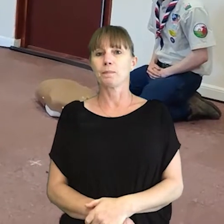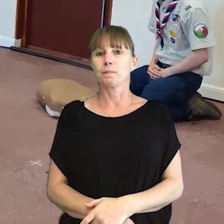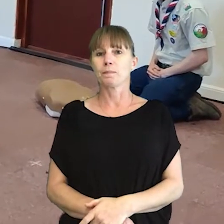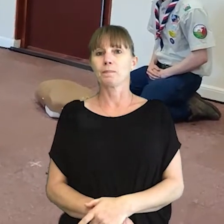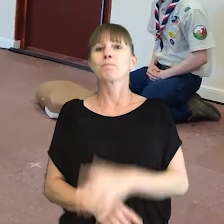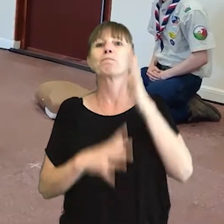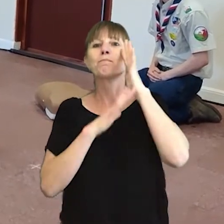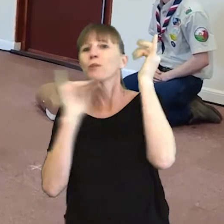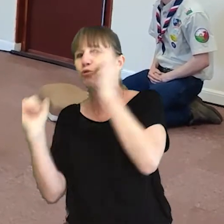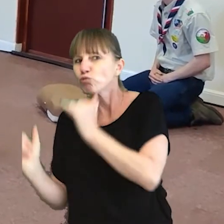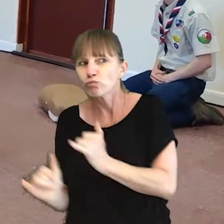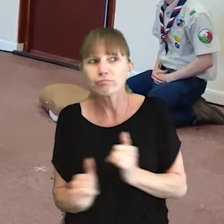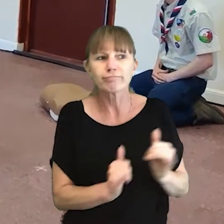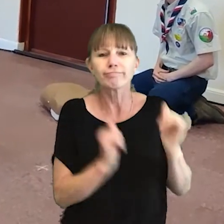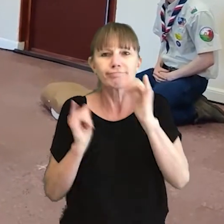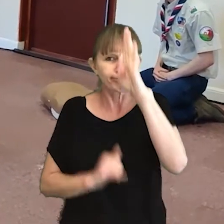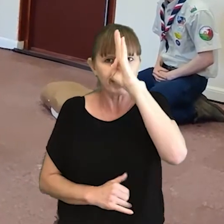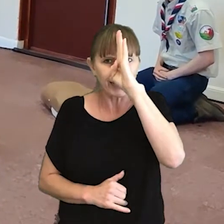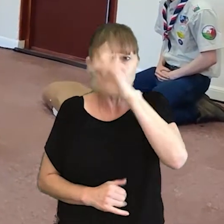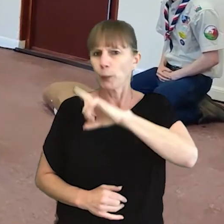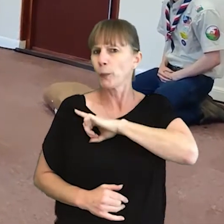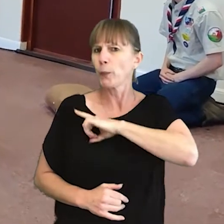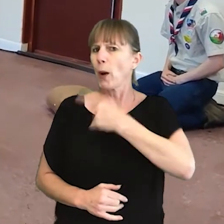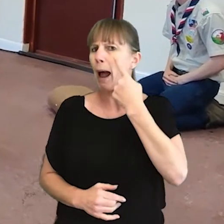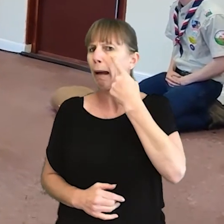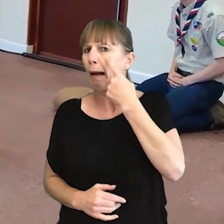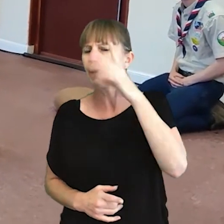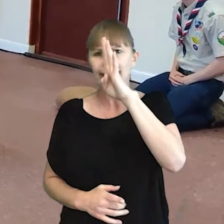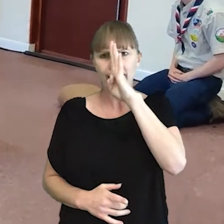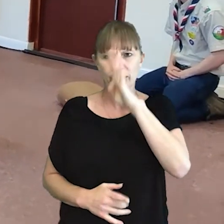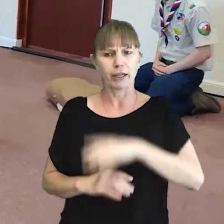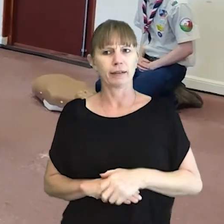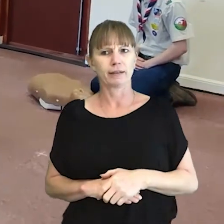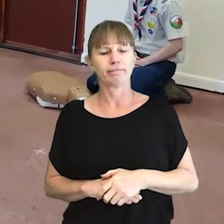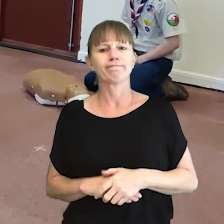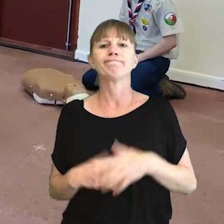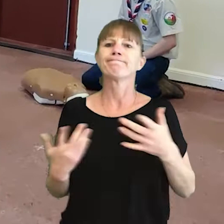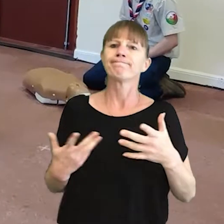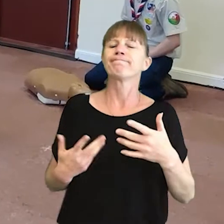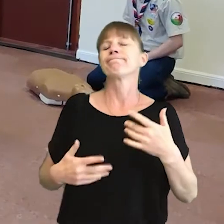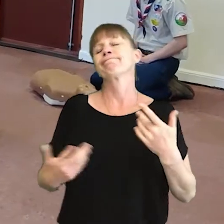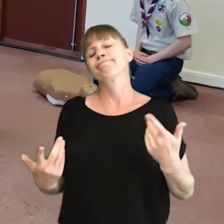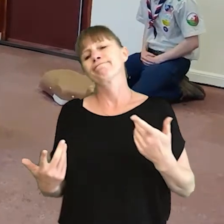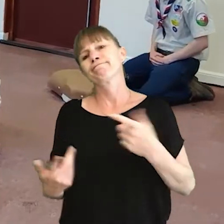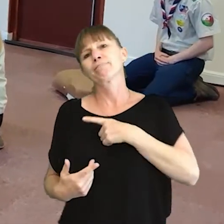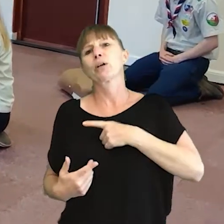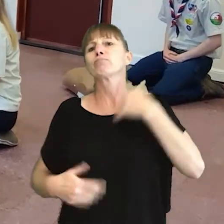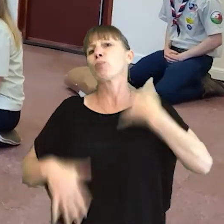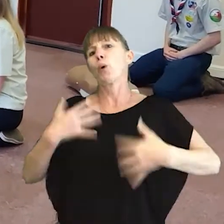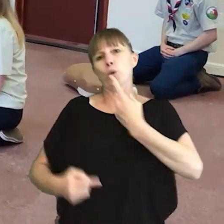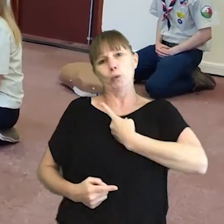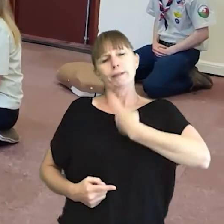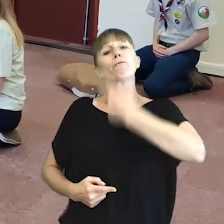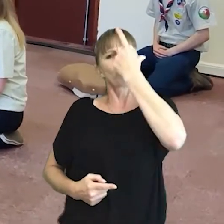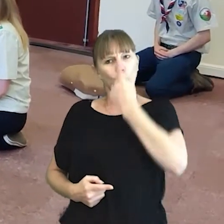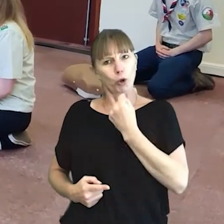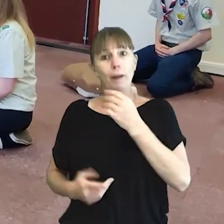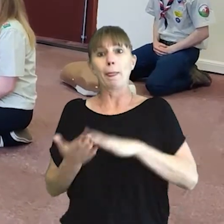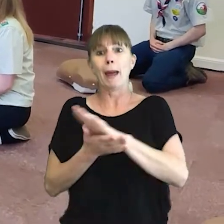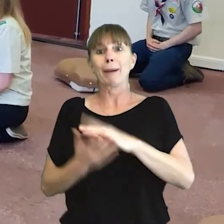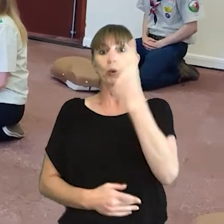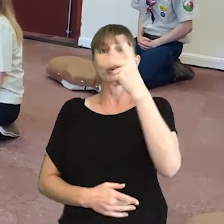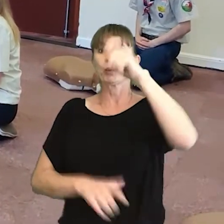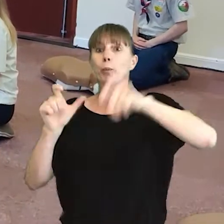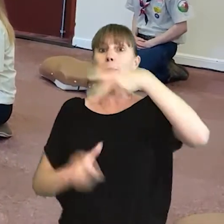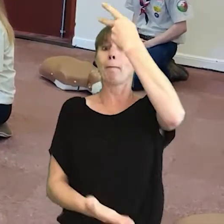for the danger. Okay. Why do I need to look for the danger? Because it could put us at harm. It could put you at harm. And then we've got two people